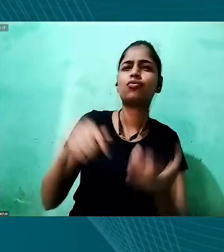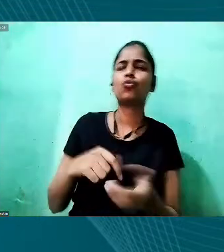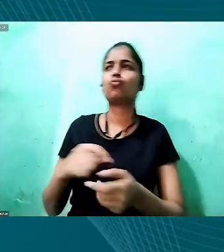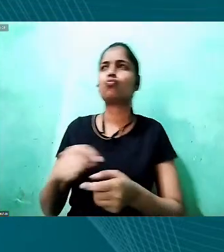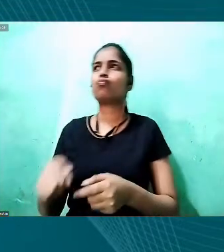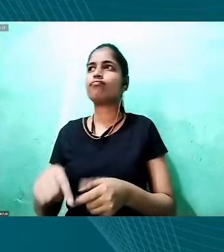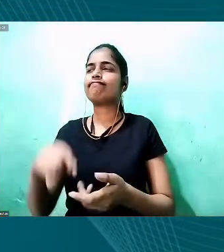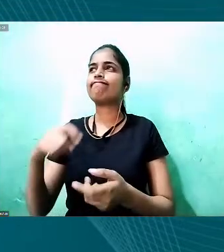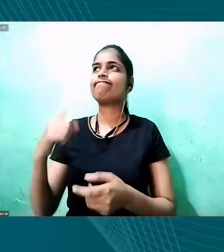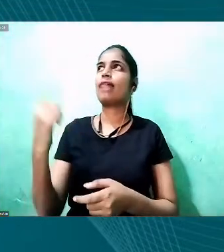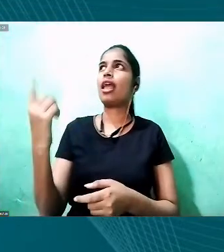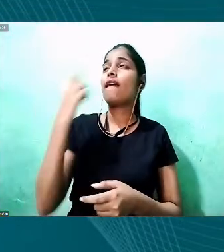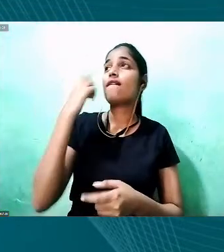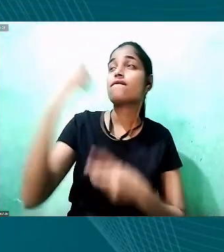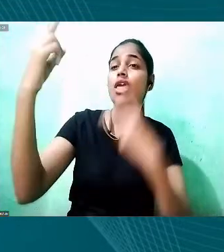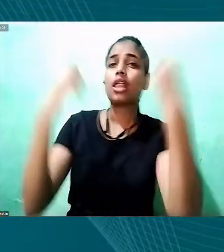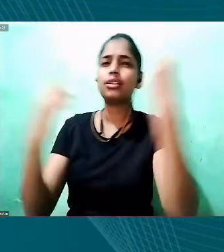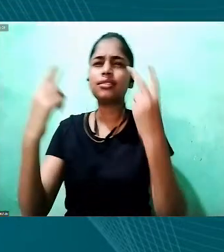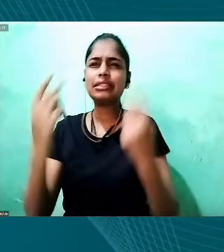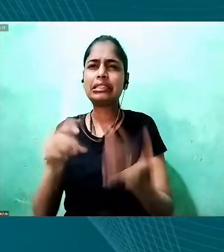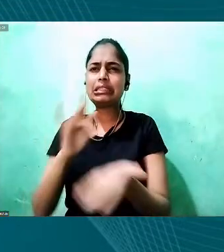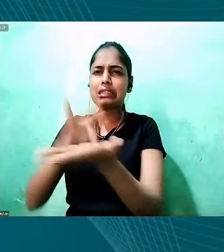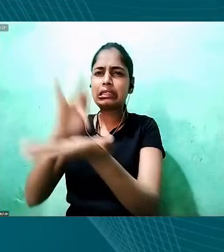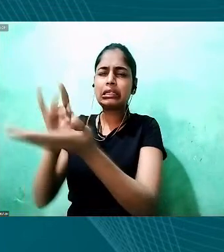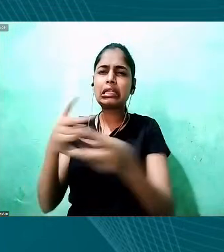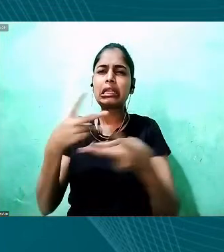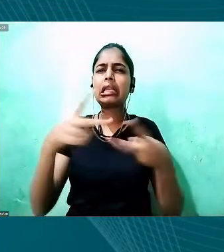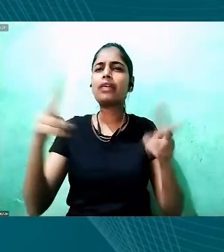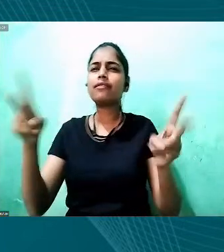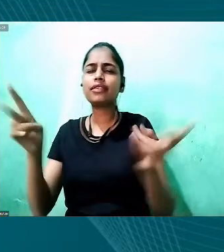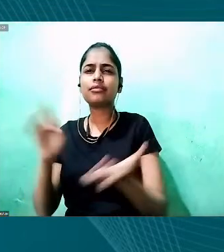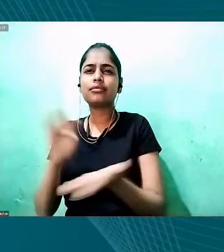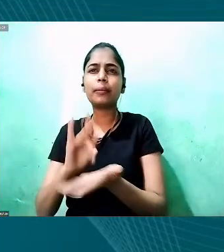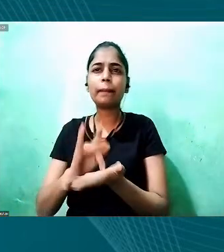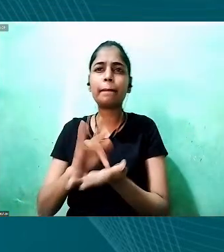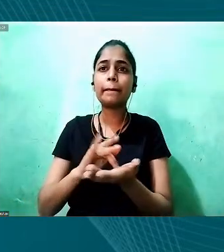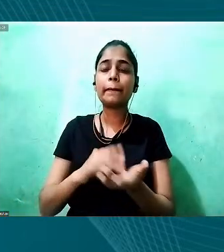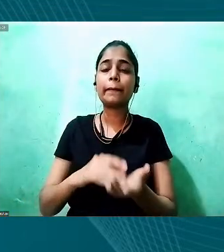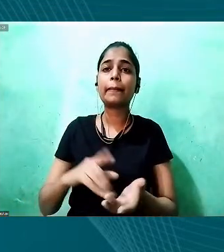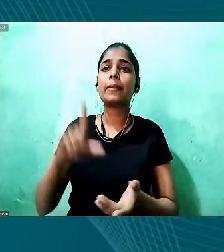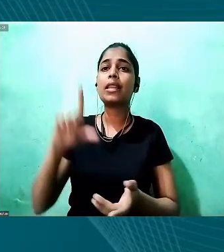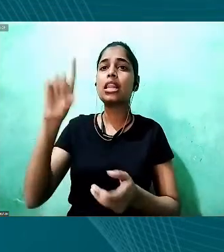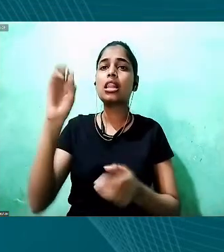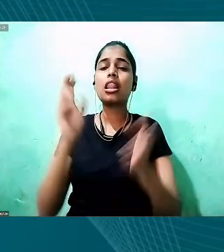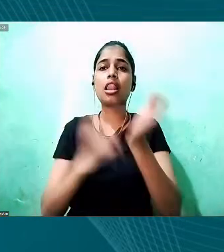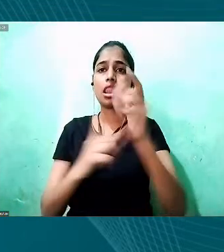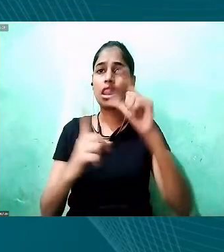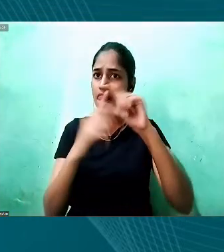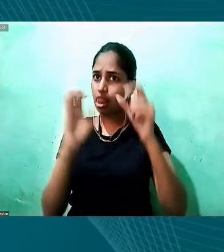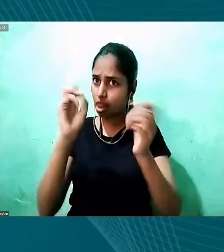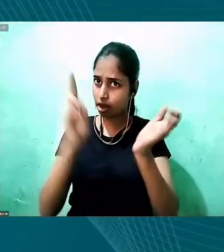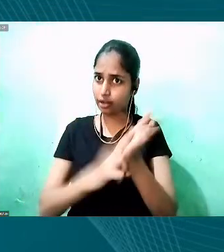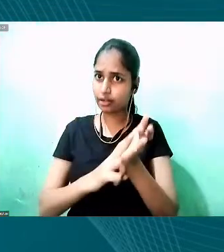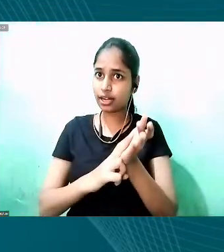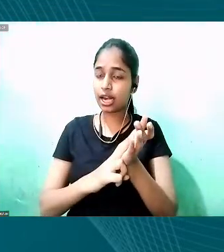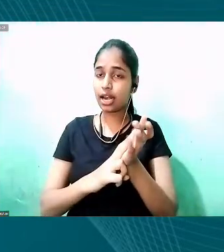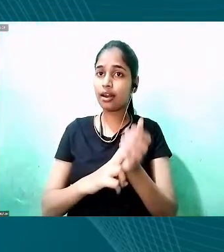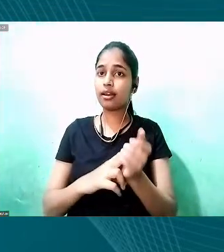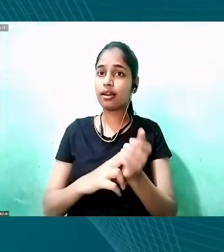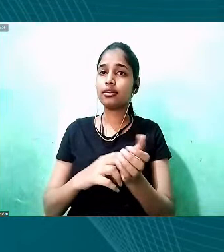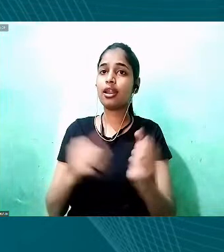London, and how during this journey he develops an inseparable bond with